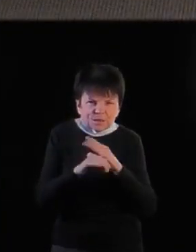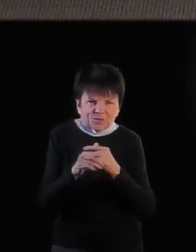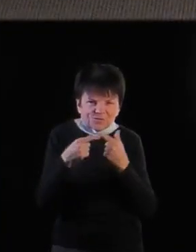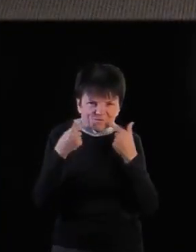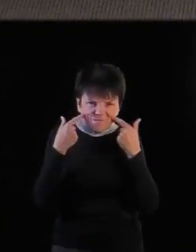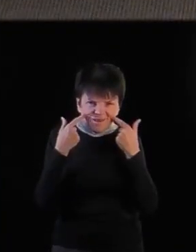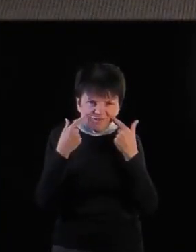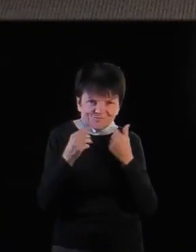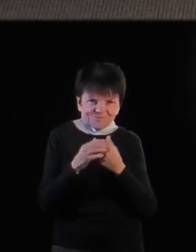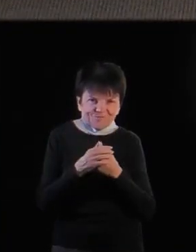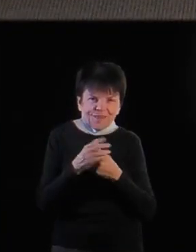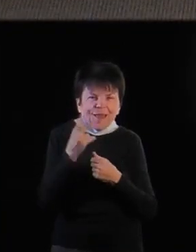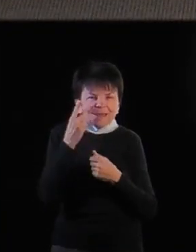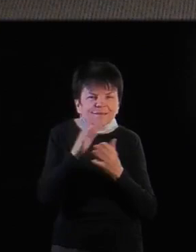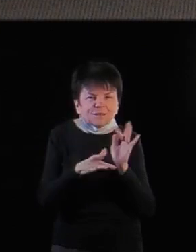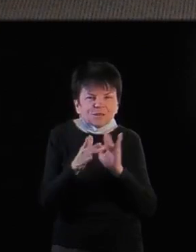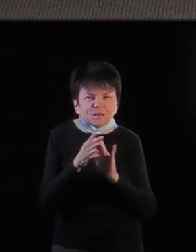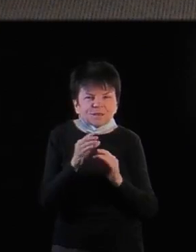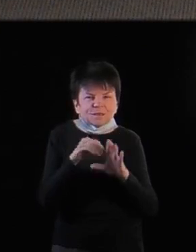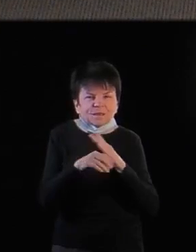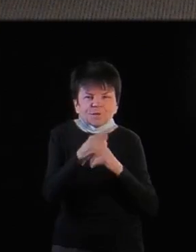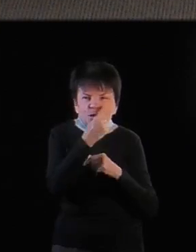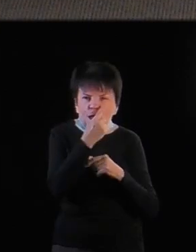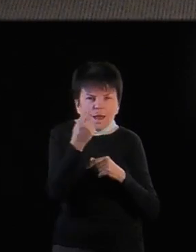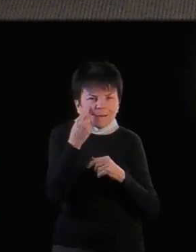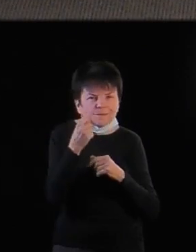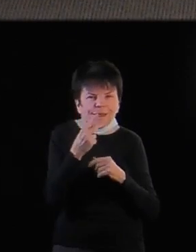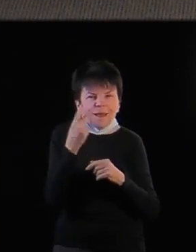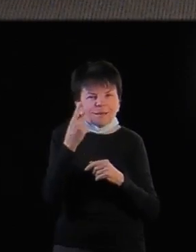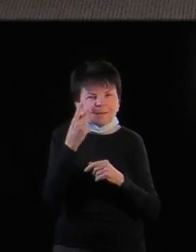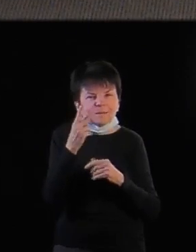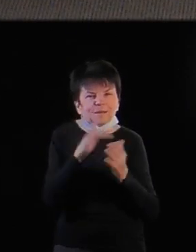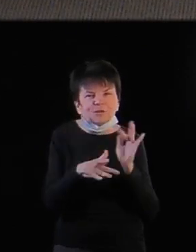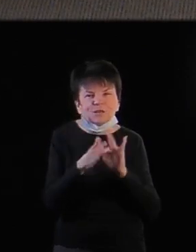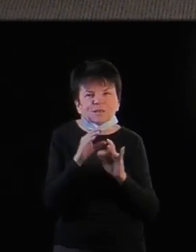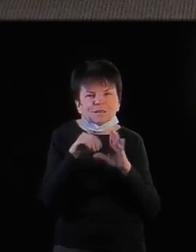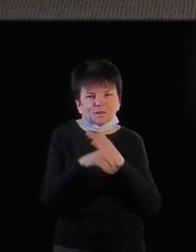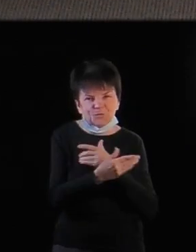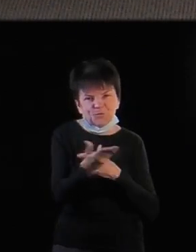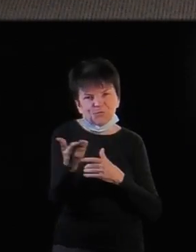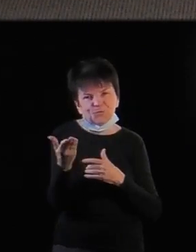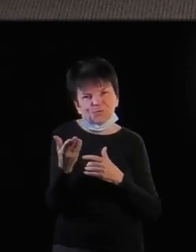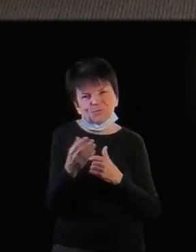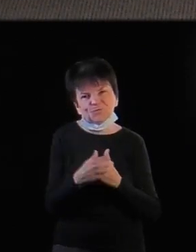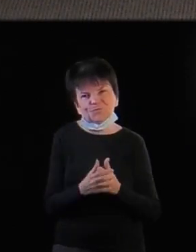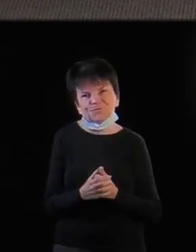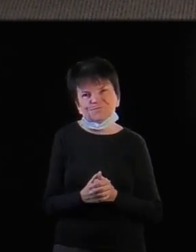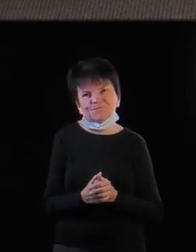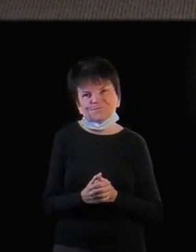smile. I see Jesus in your eyes. I see Jesus in you.